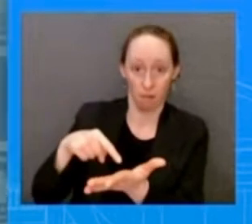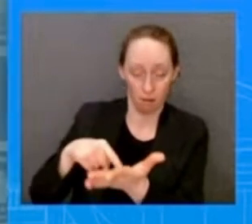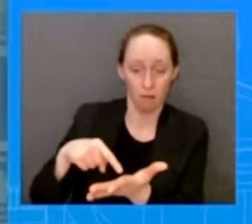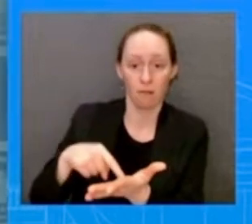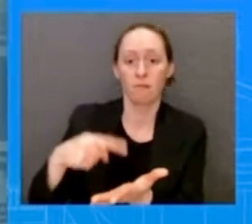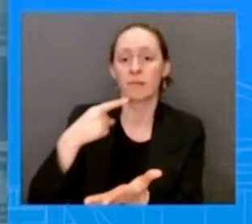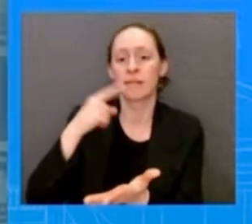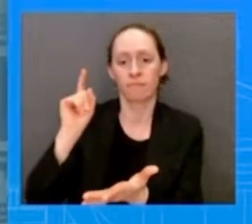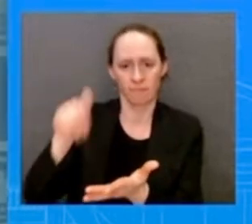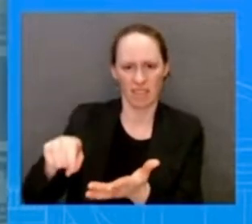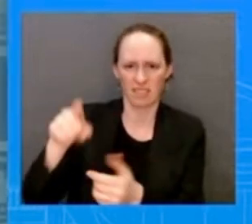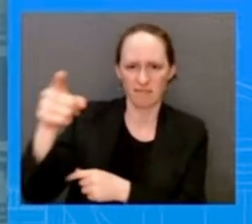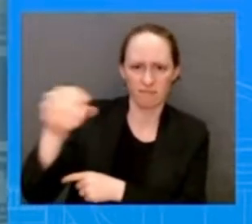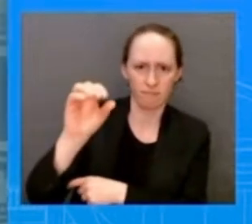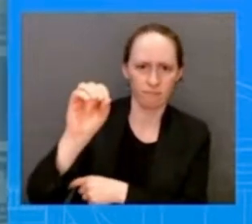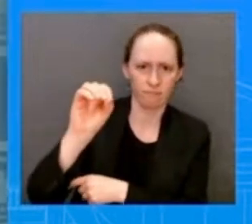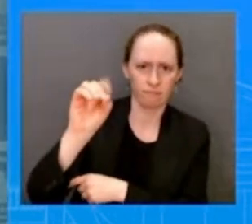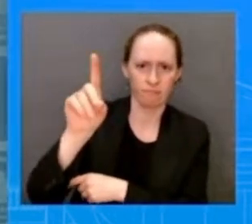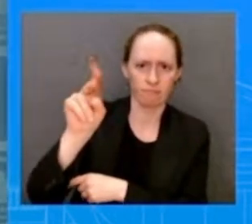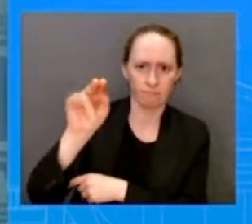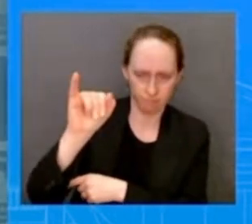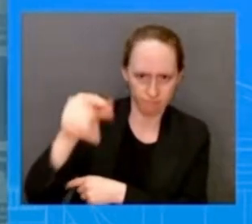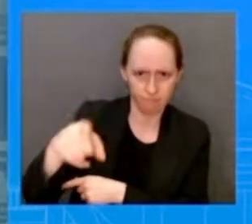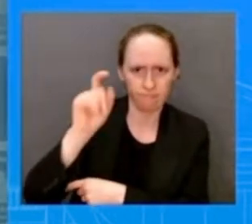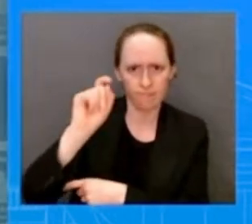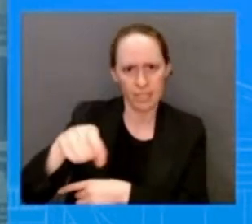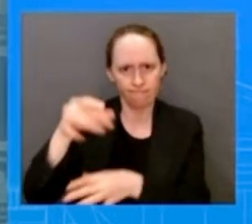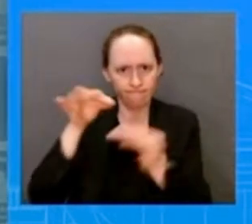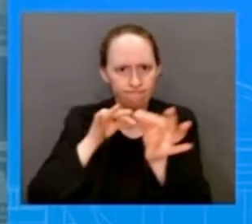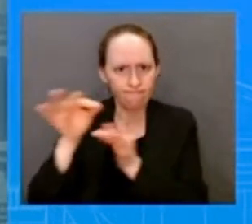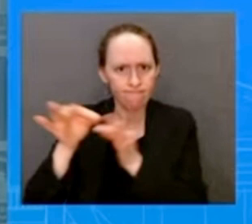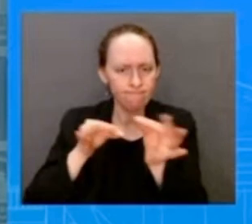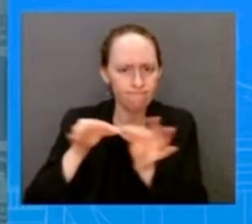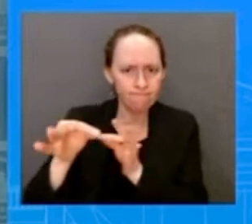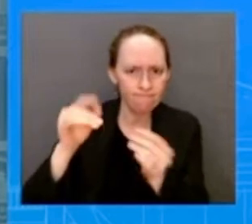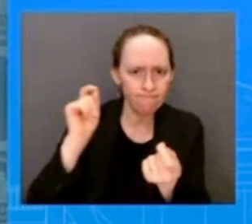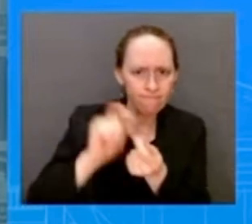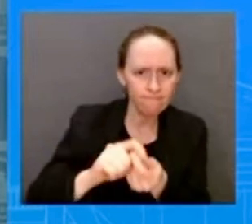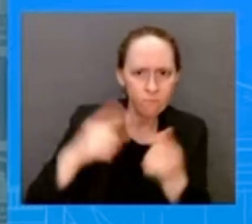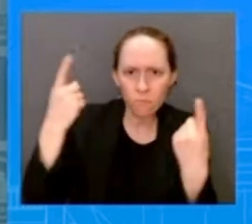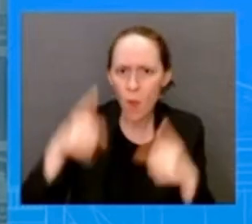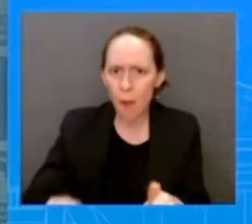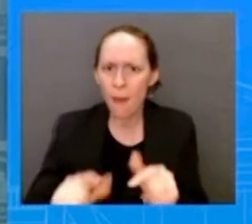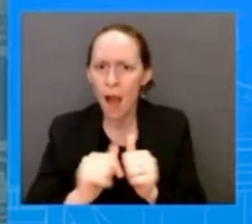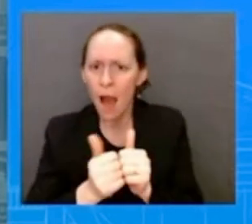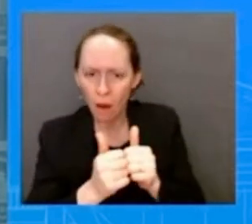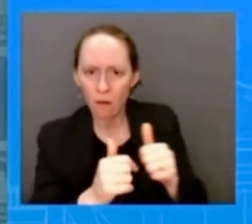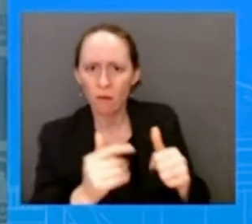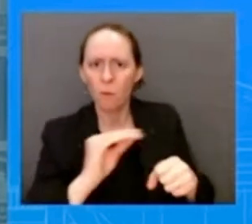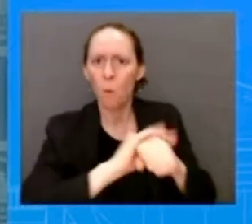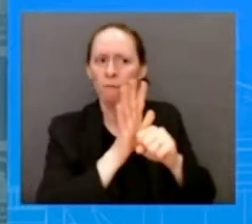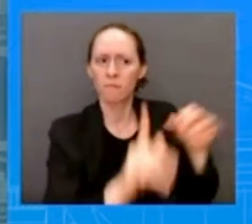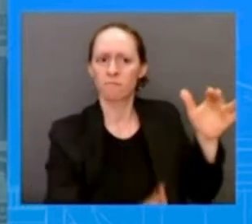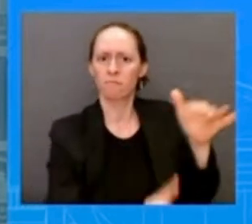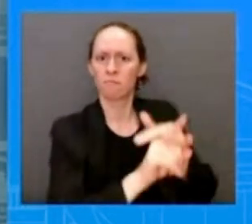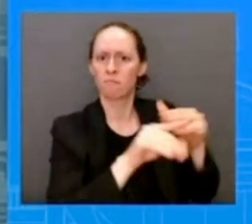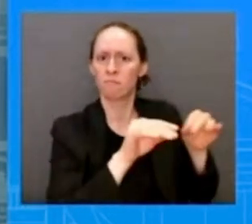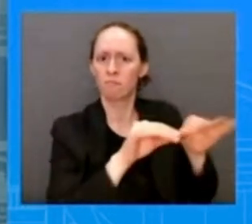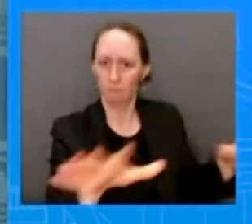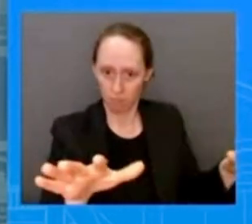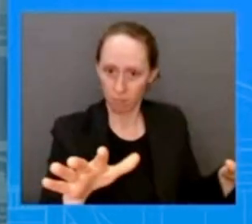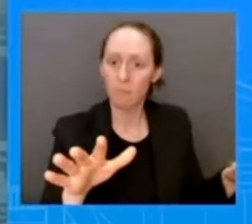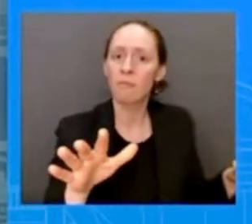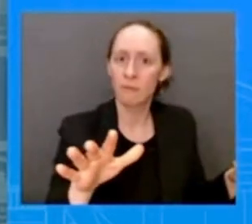ahead of the president's decision-making, Peter, but look, we a couple of things to keep in mind. Right after taking office, the